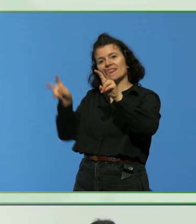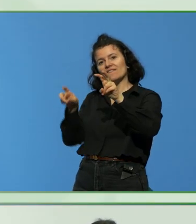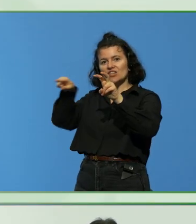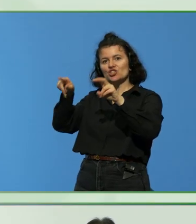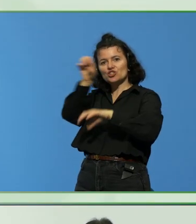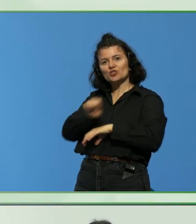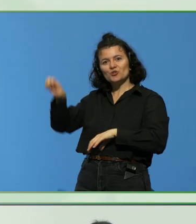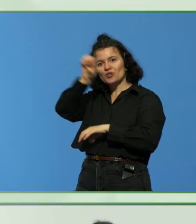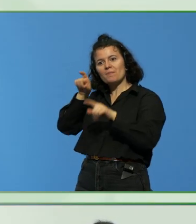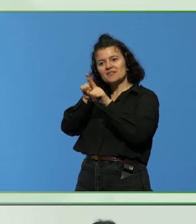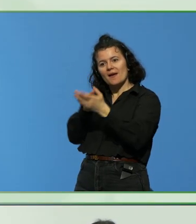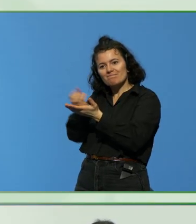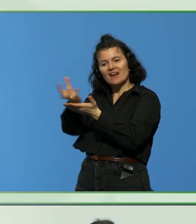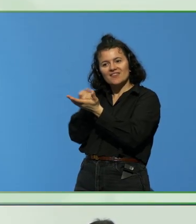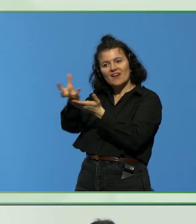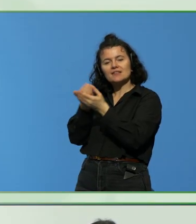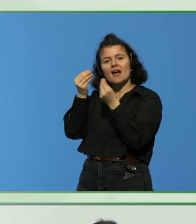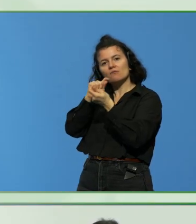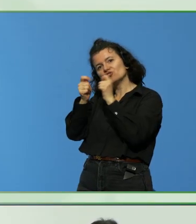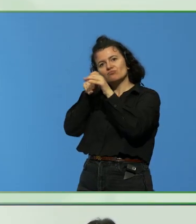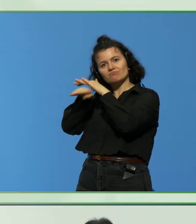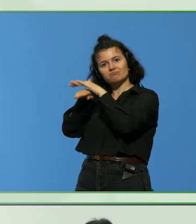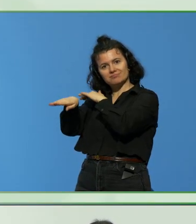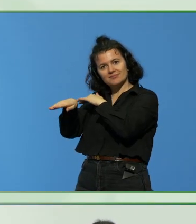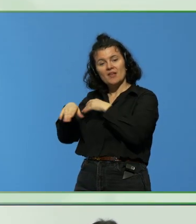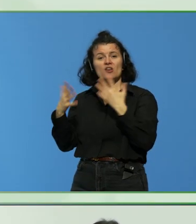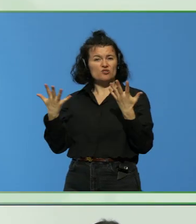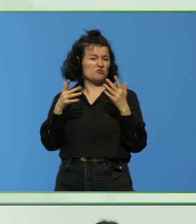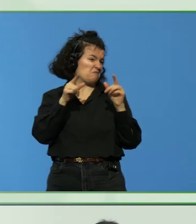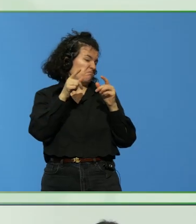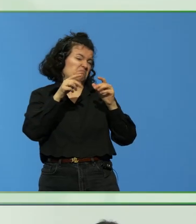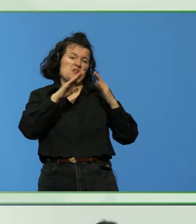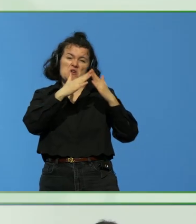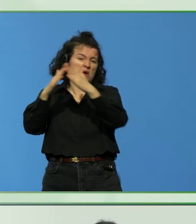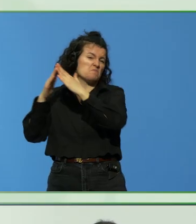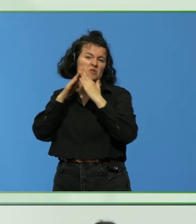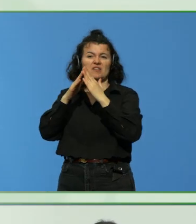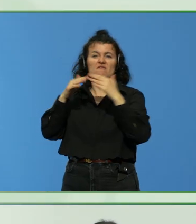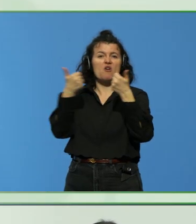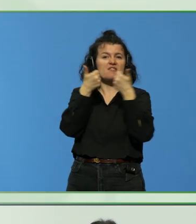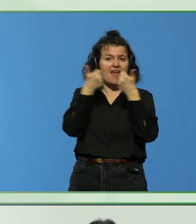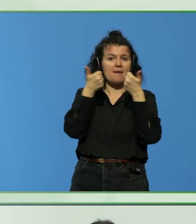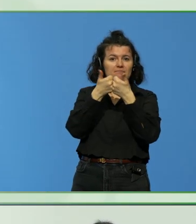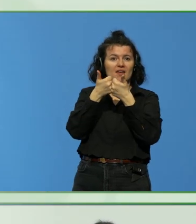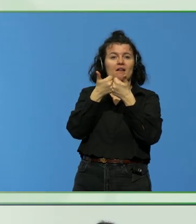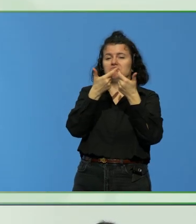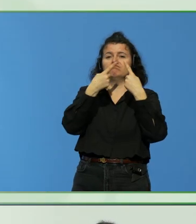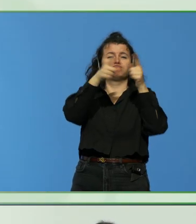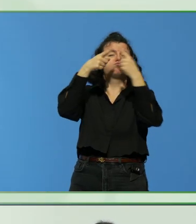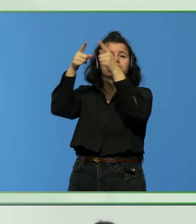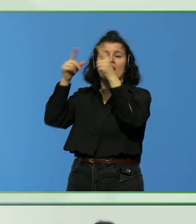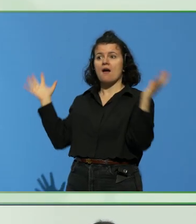platform where online communities come together around gaming and digital culture. TwitchCon is